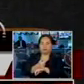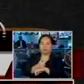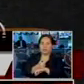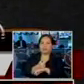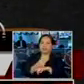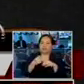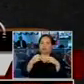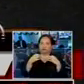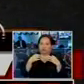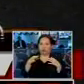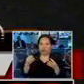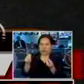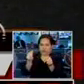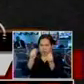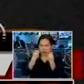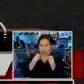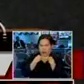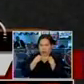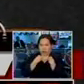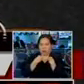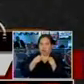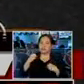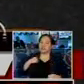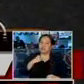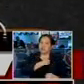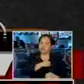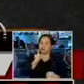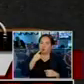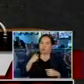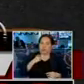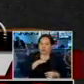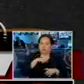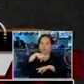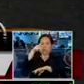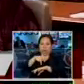have reposed upon us, the senators of the Republic.